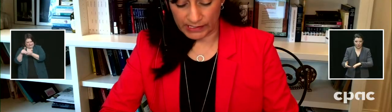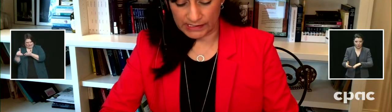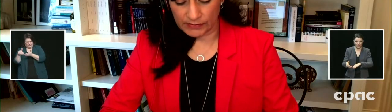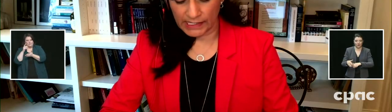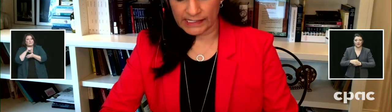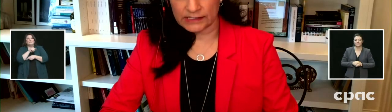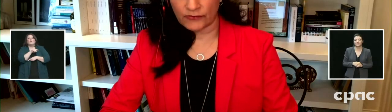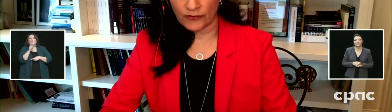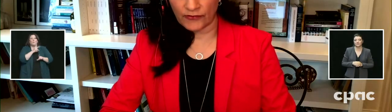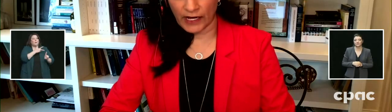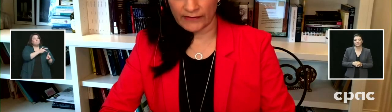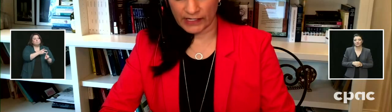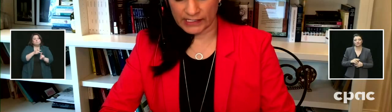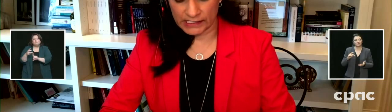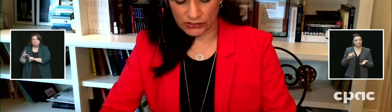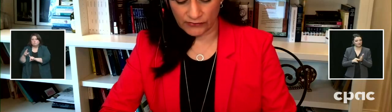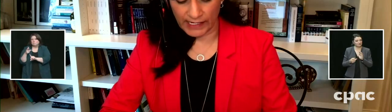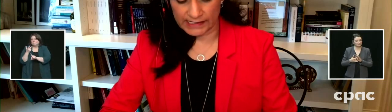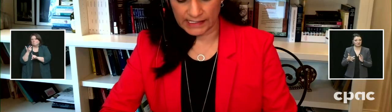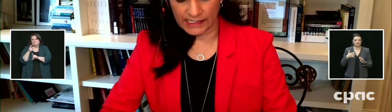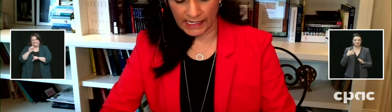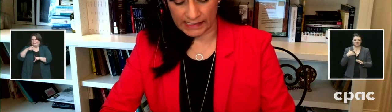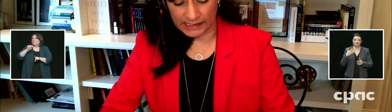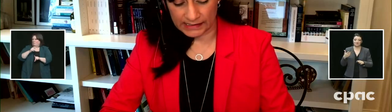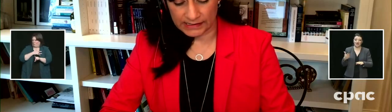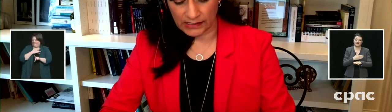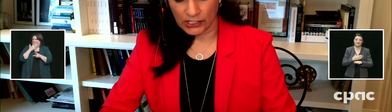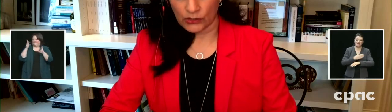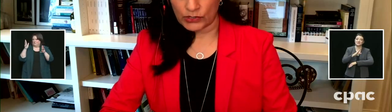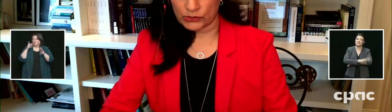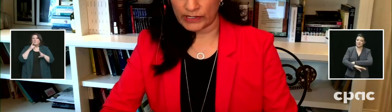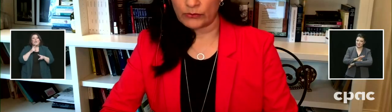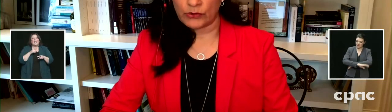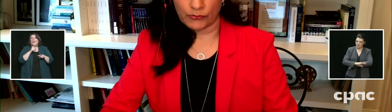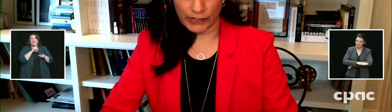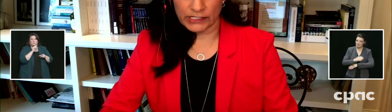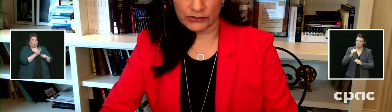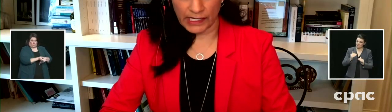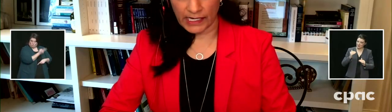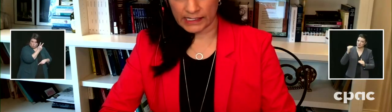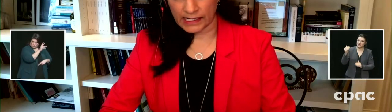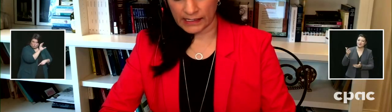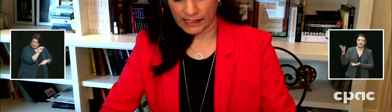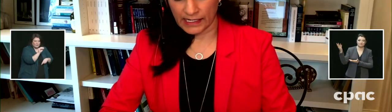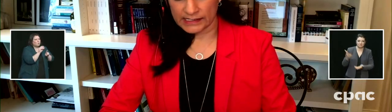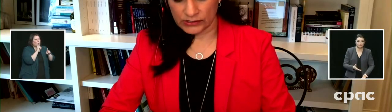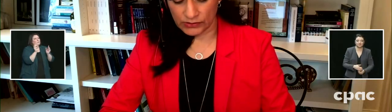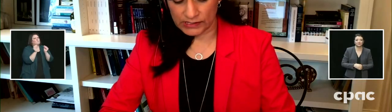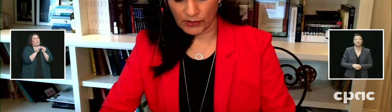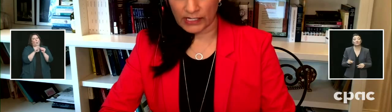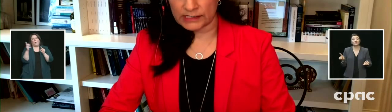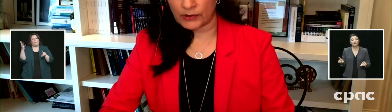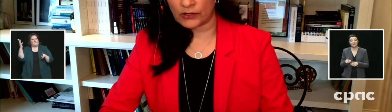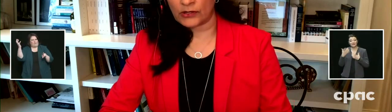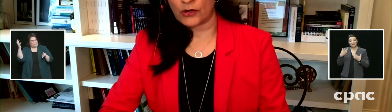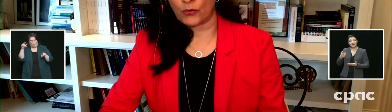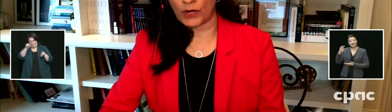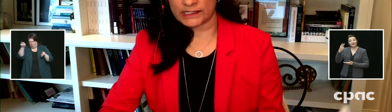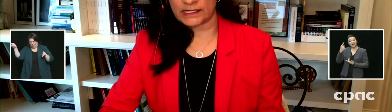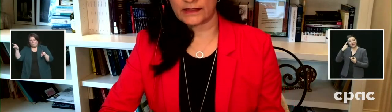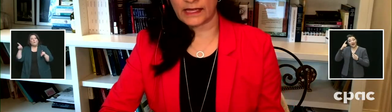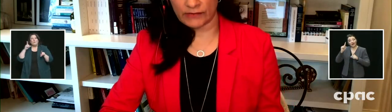have agreements in place for 5 additional vaccine candidates, which we will bring to Canada as soon as